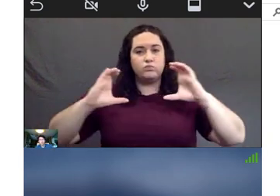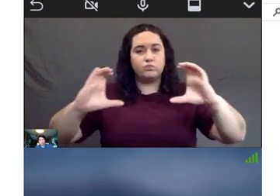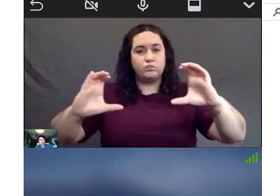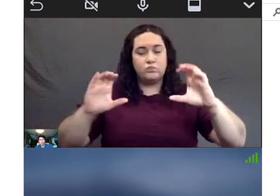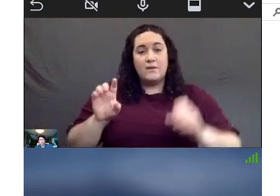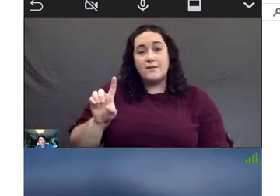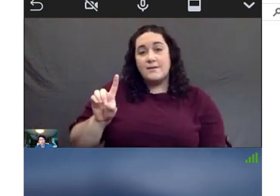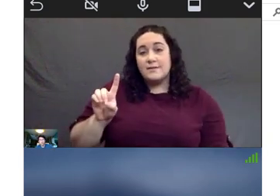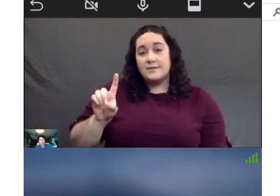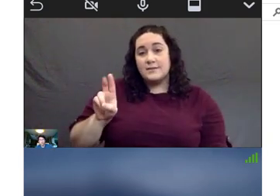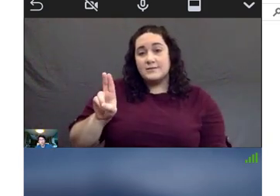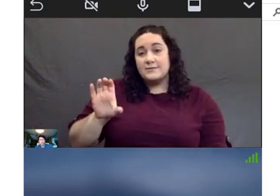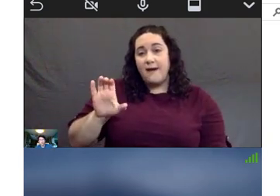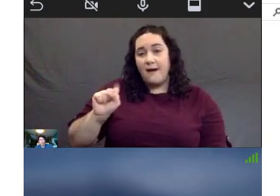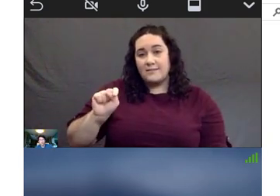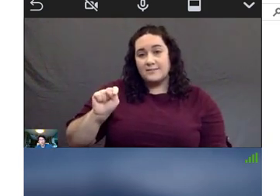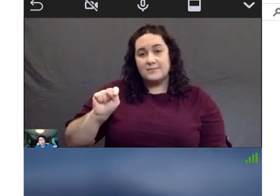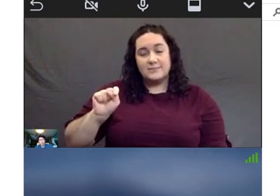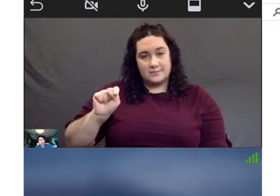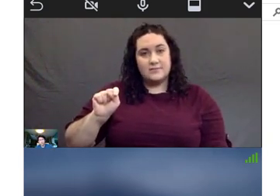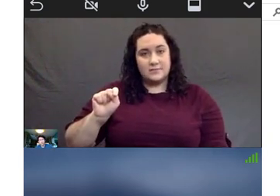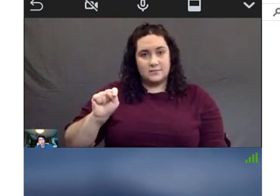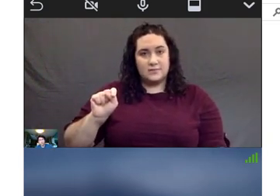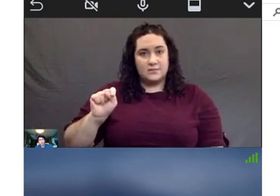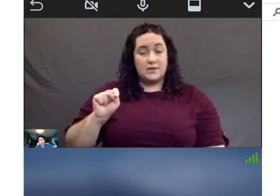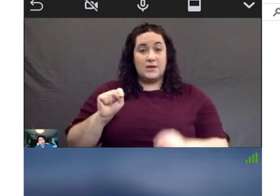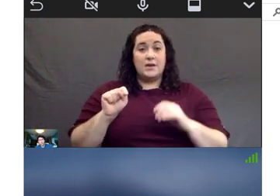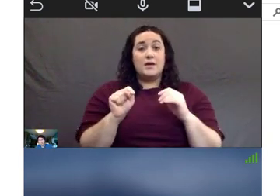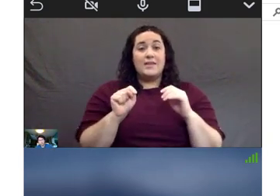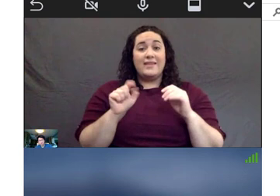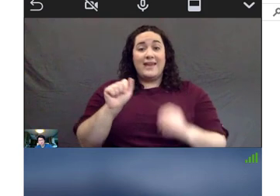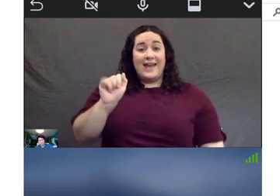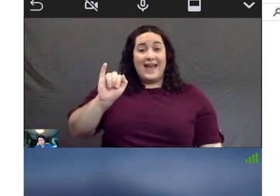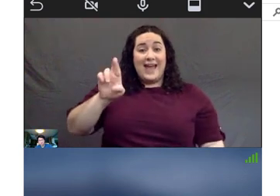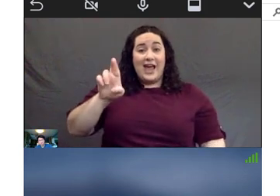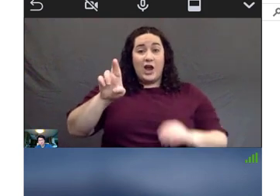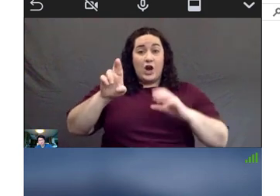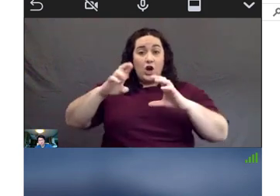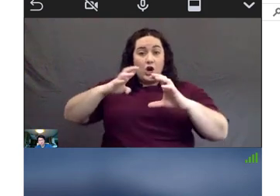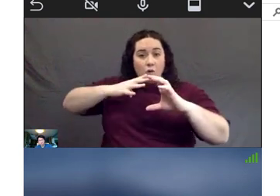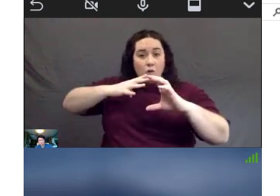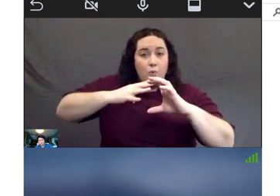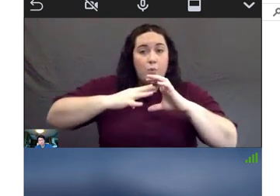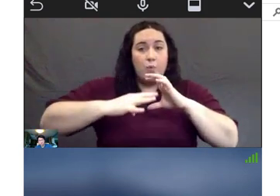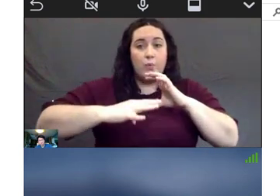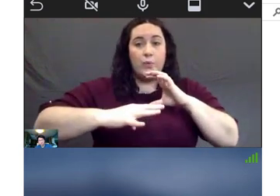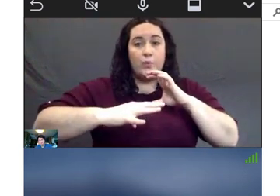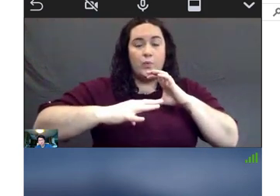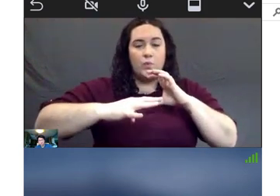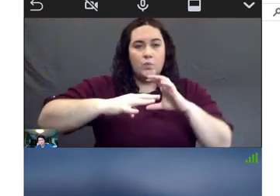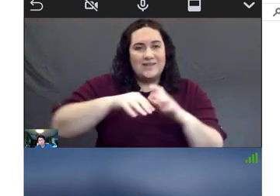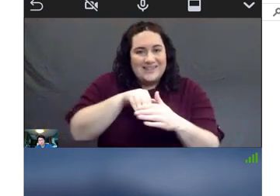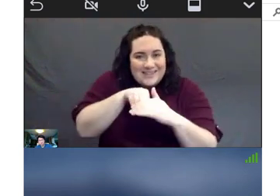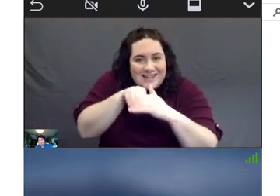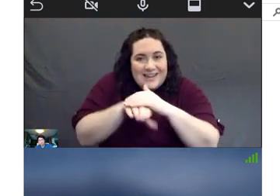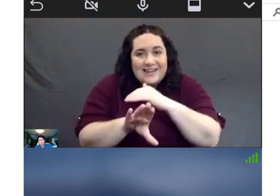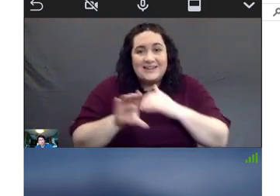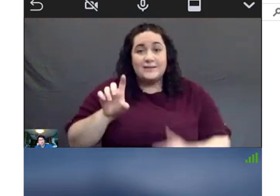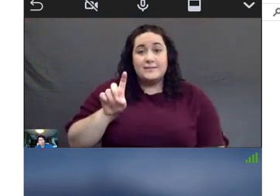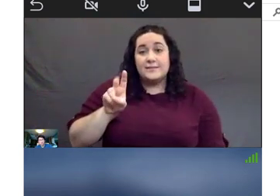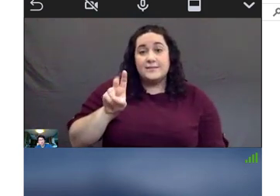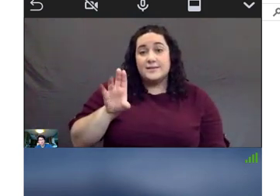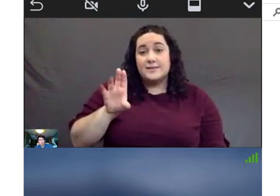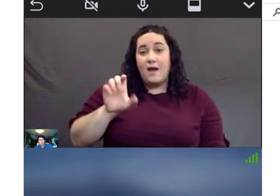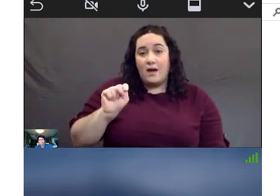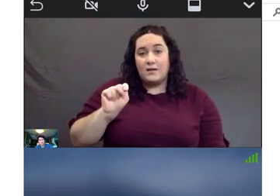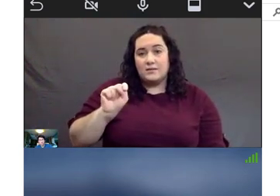there's a boundary layer, right? And these two boundary layers, they don't know they exist, right? They don't know the other one exists. But eventually, these two boundary layers are going to interfere with